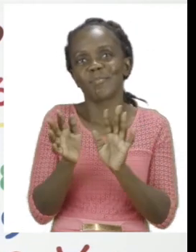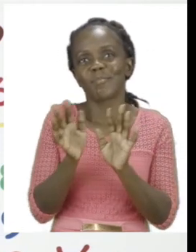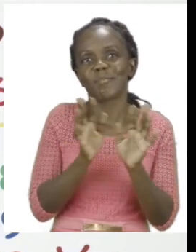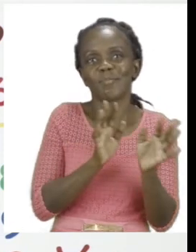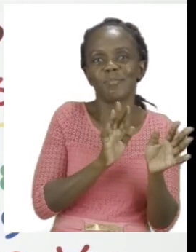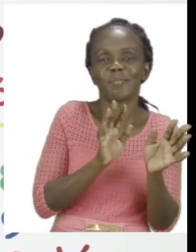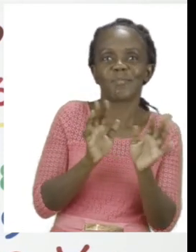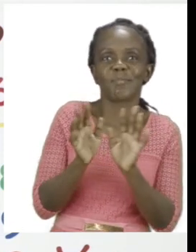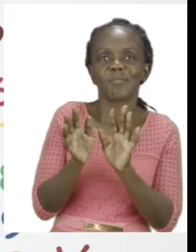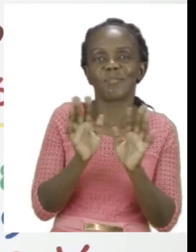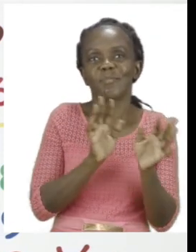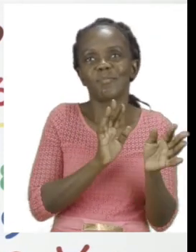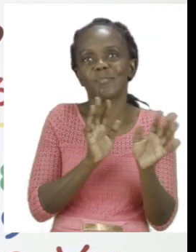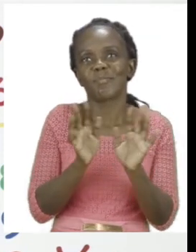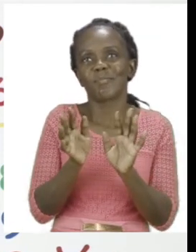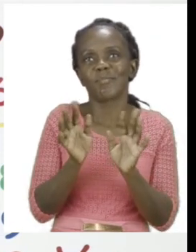Goodbye,